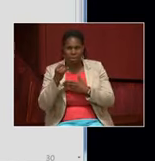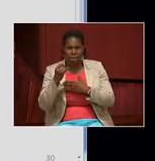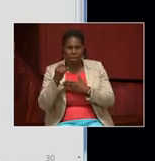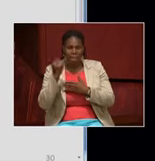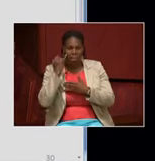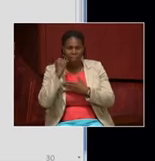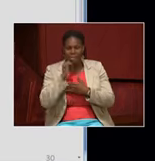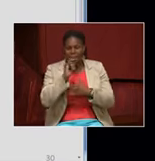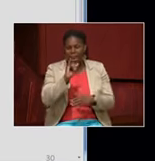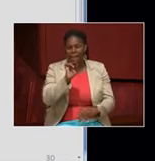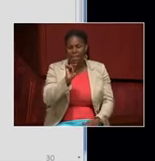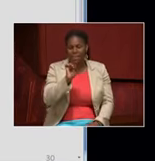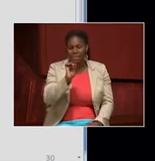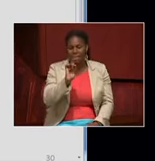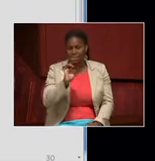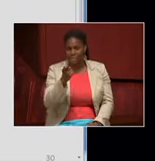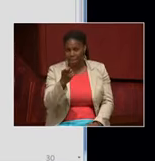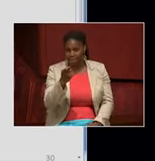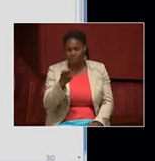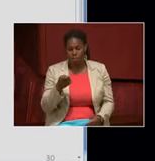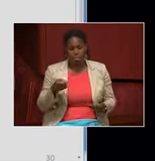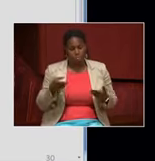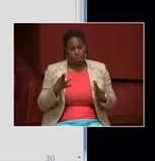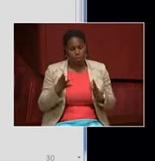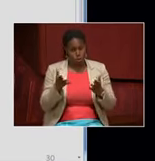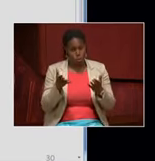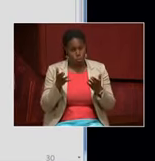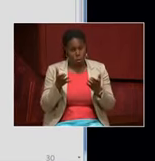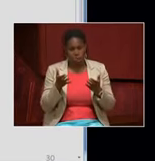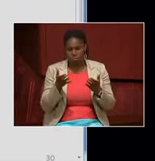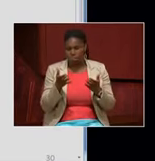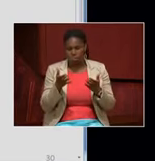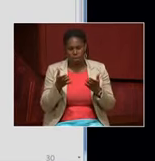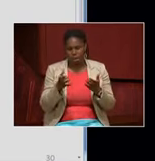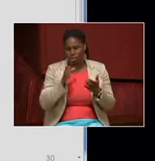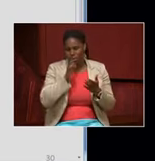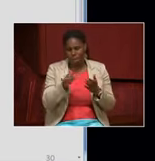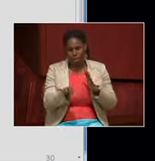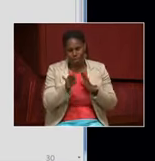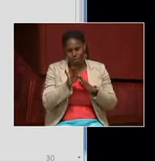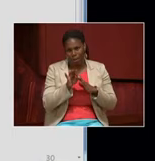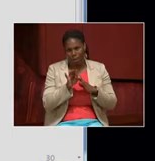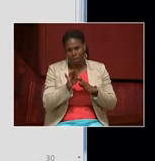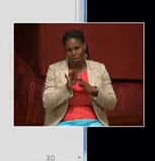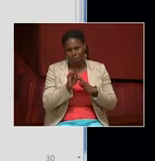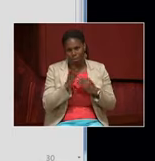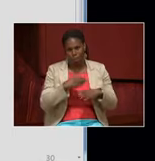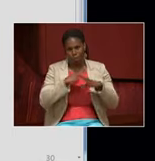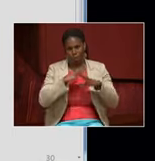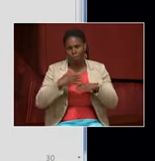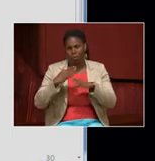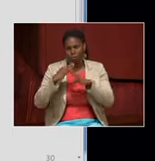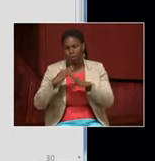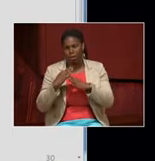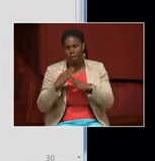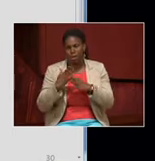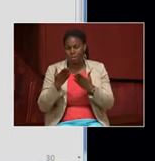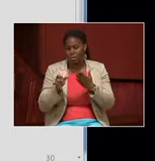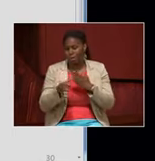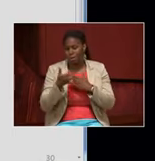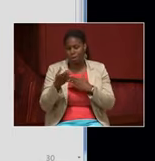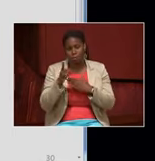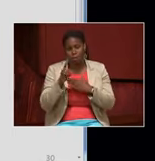way you wish to find that name, then you're not going to find it. You can have some brick walls. This is just another database that